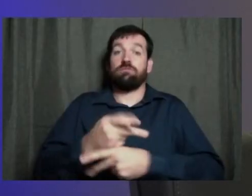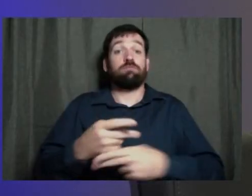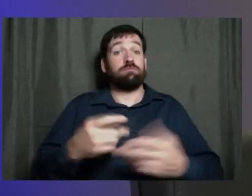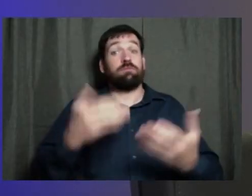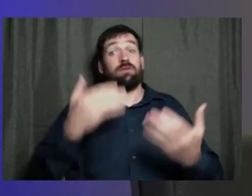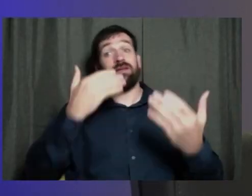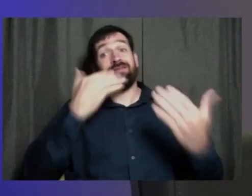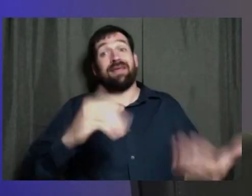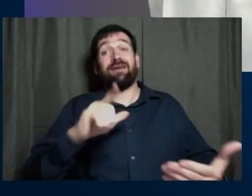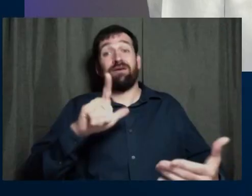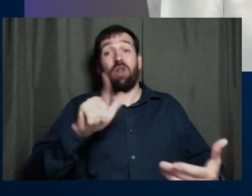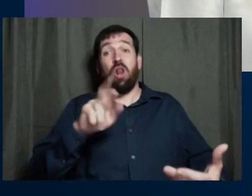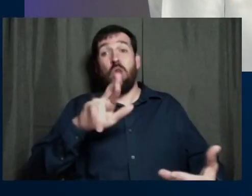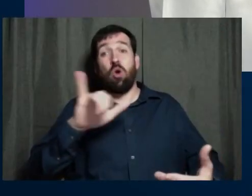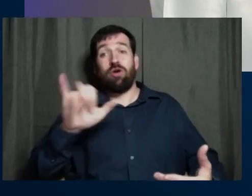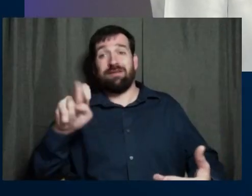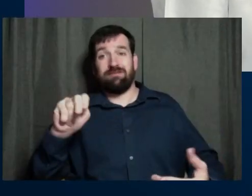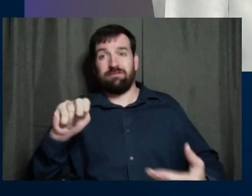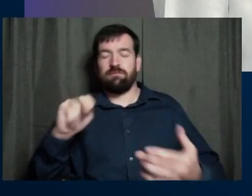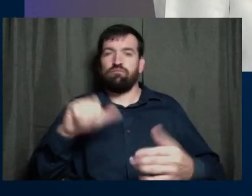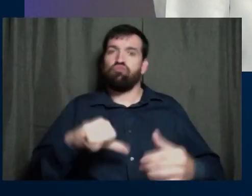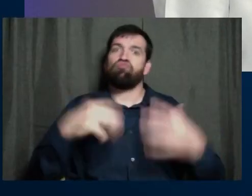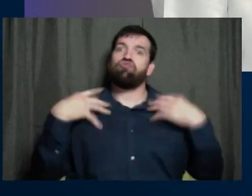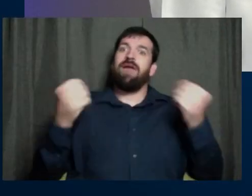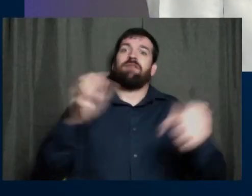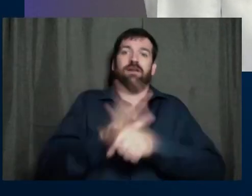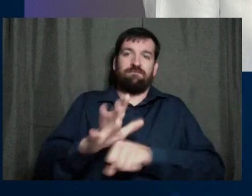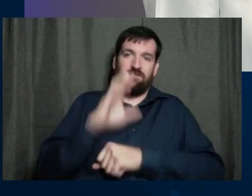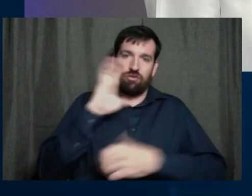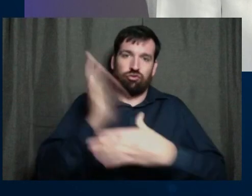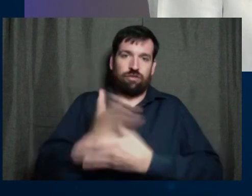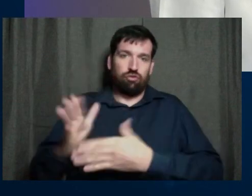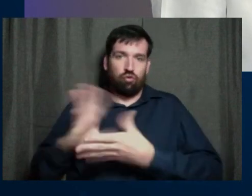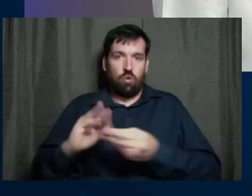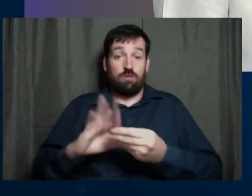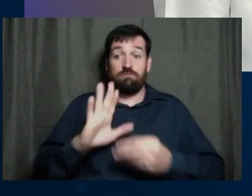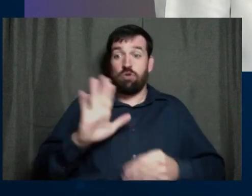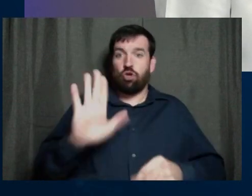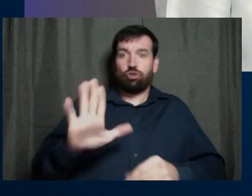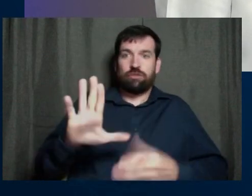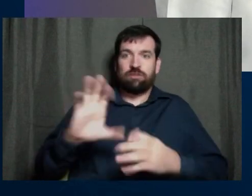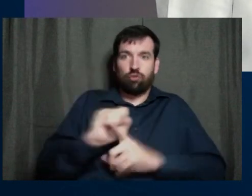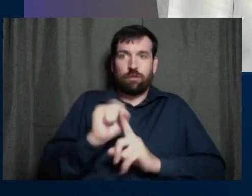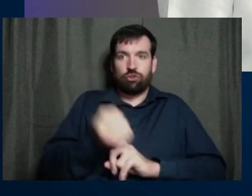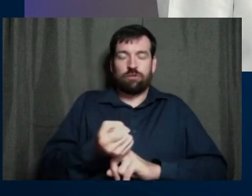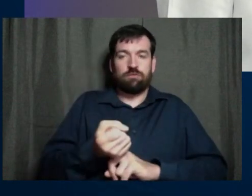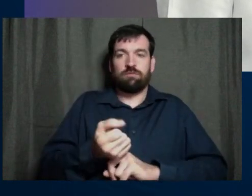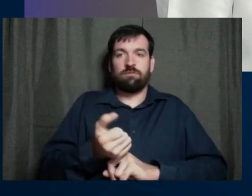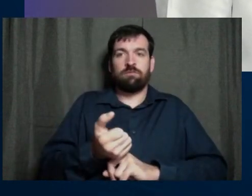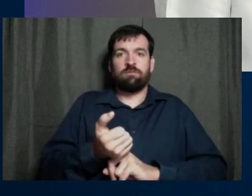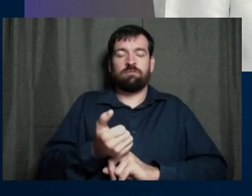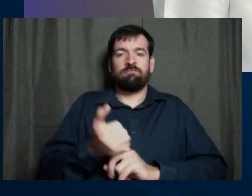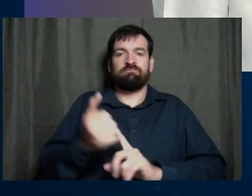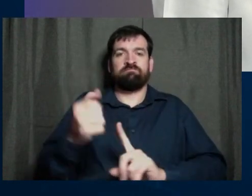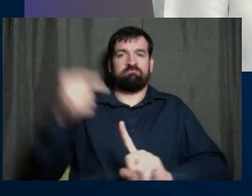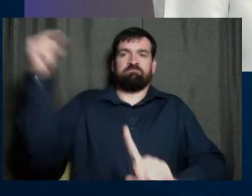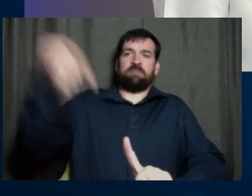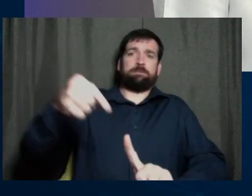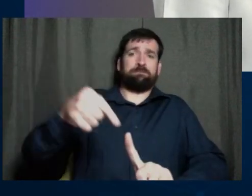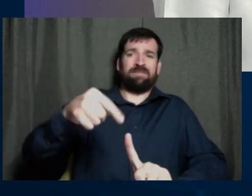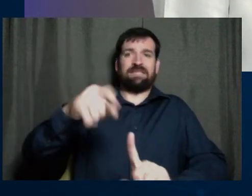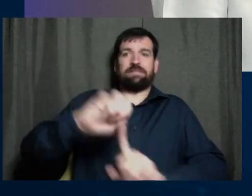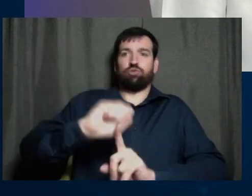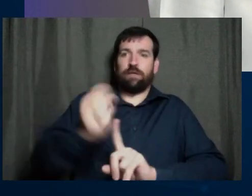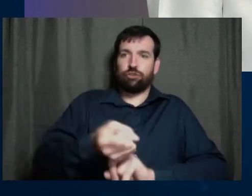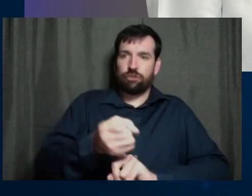brave enough to share her story, because her situation to me is just the absolute epitome of a situation where